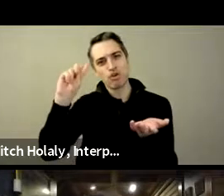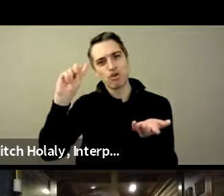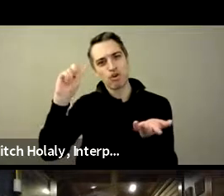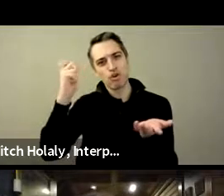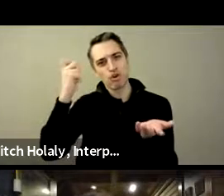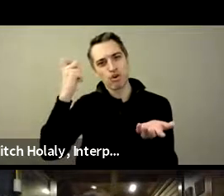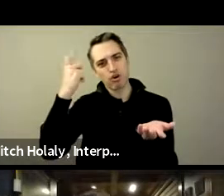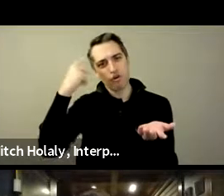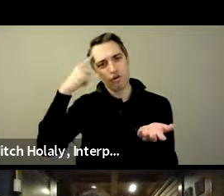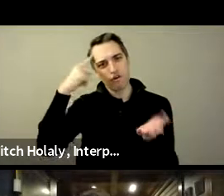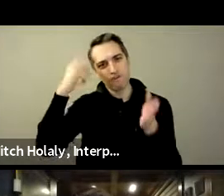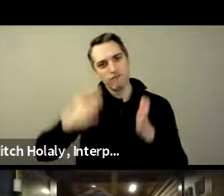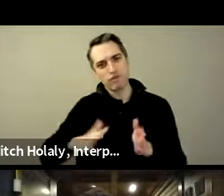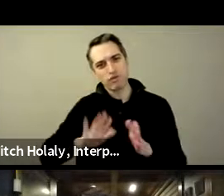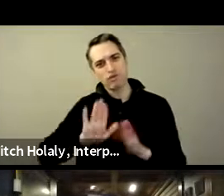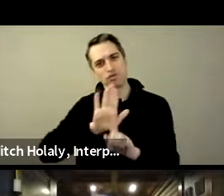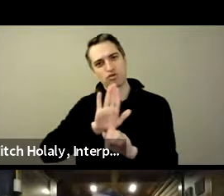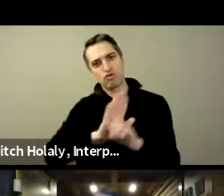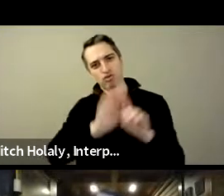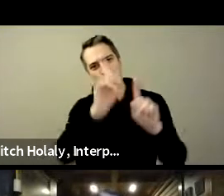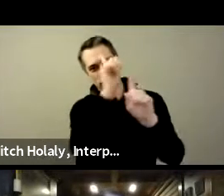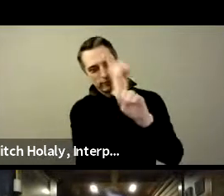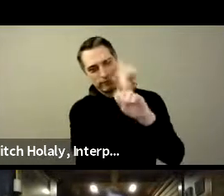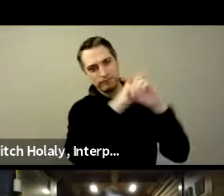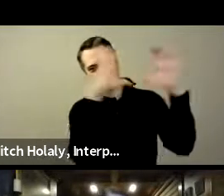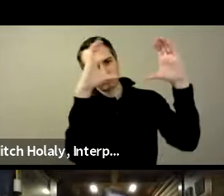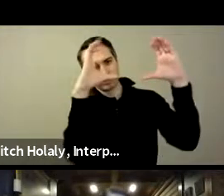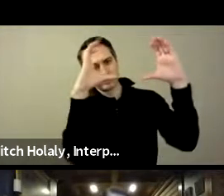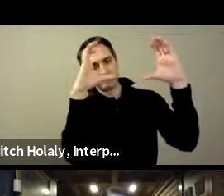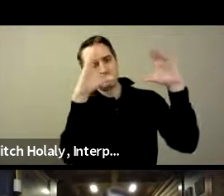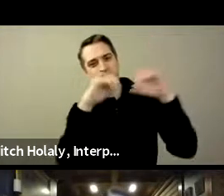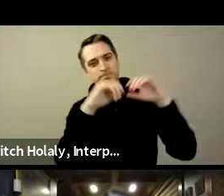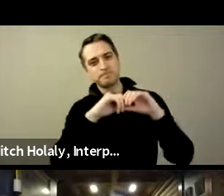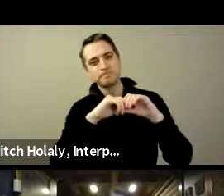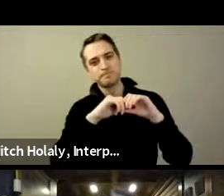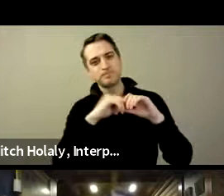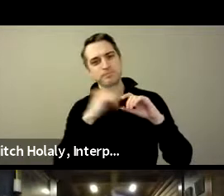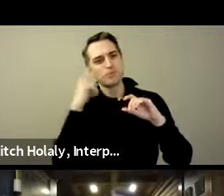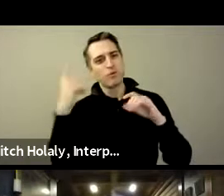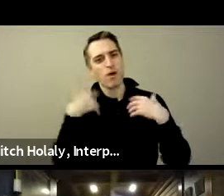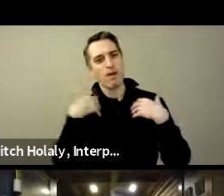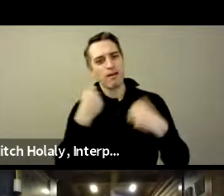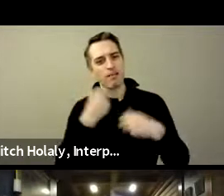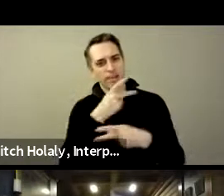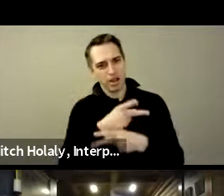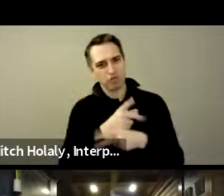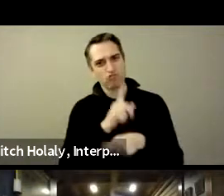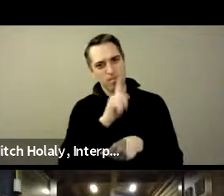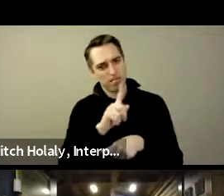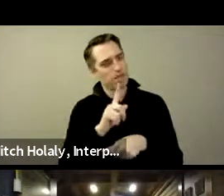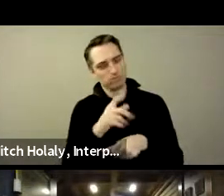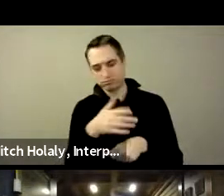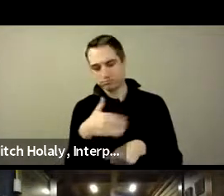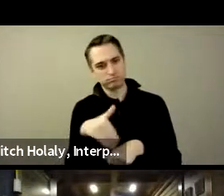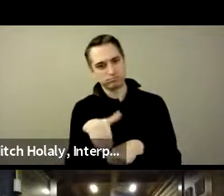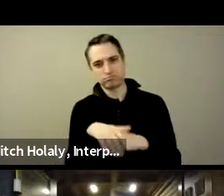relates to healthcare. I think that she acted more than accommodating and accordingly in